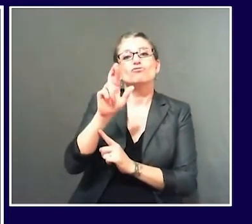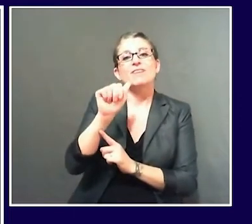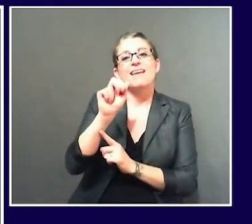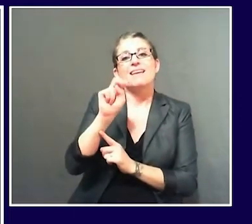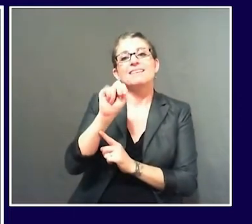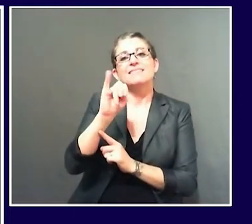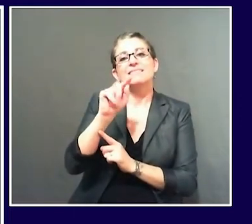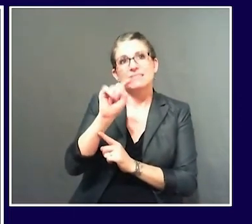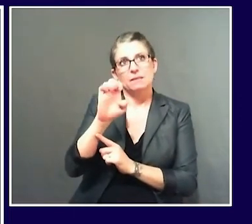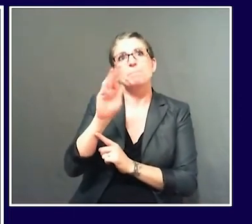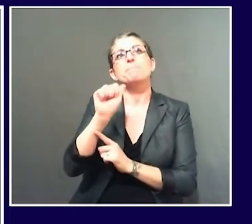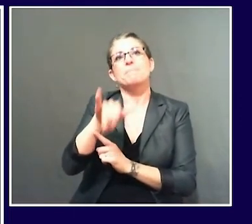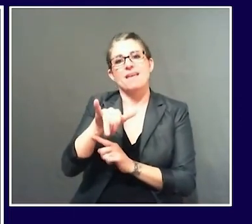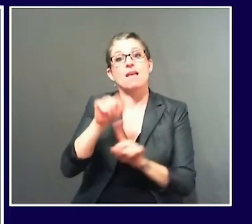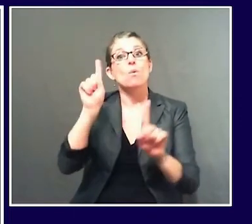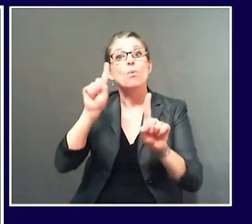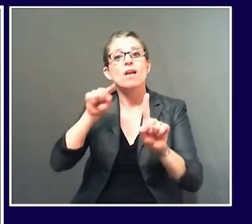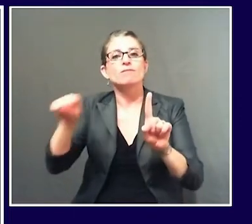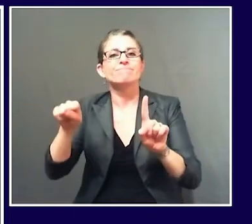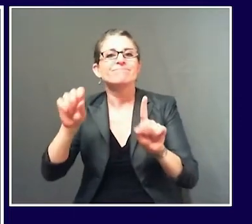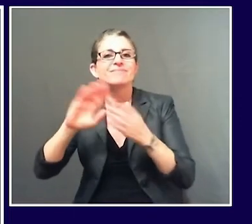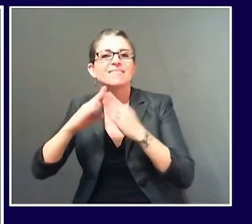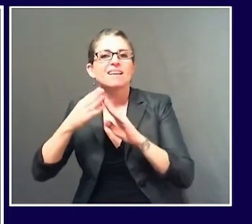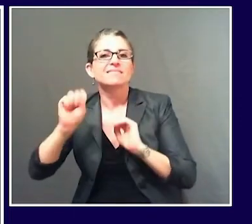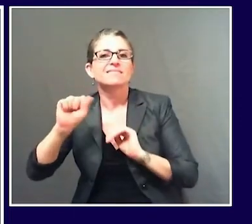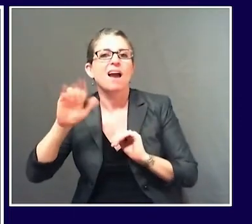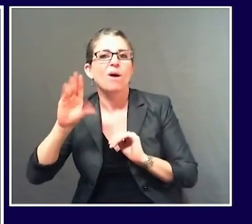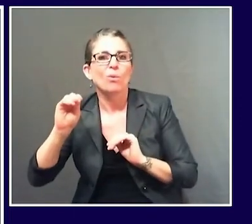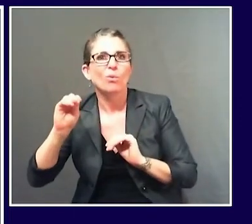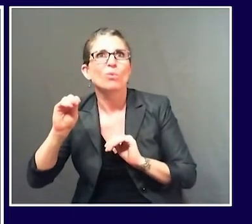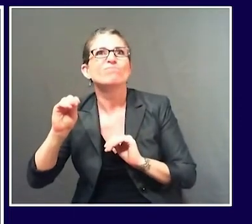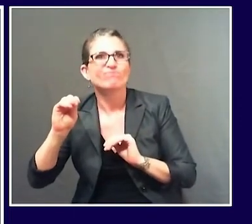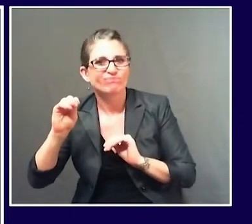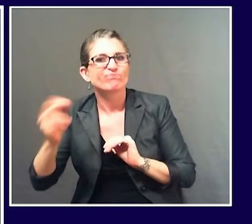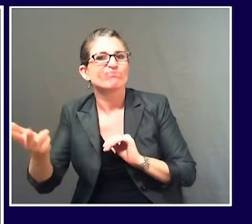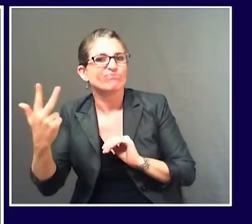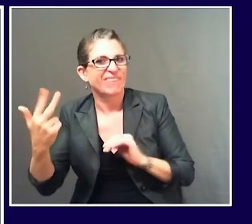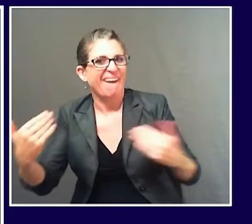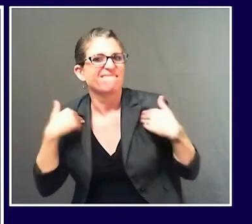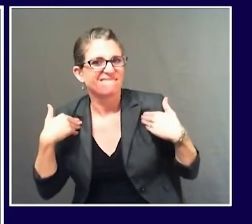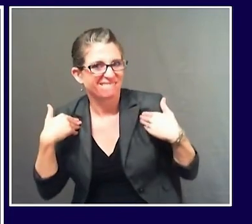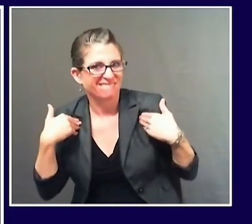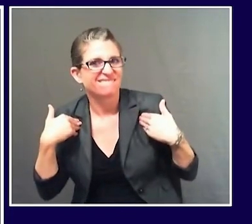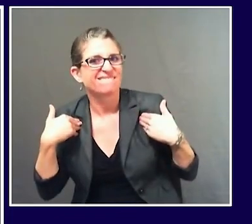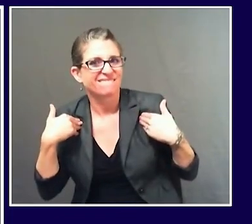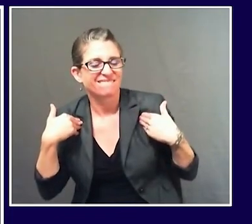3 individuals affiliated with that facility who have tested positive for COVID-19.